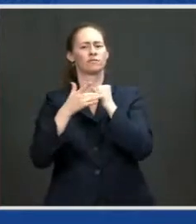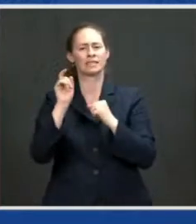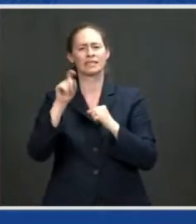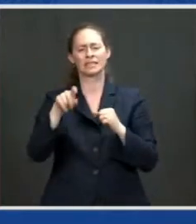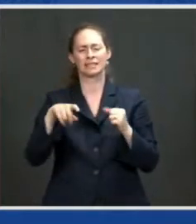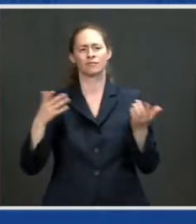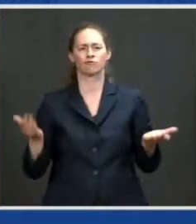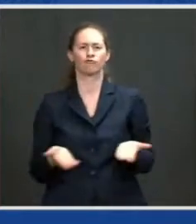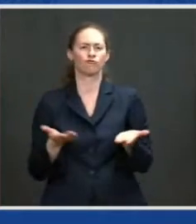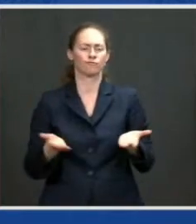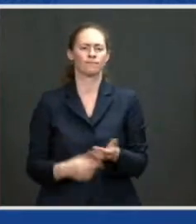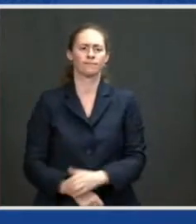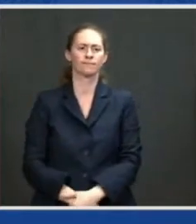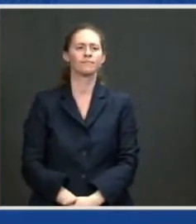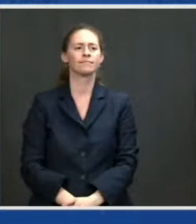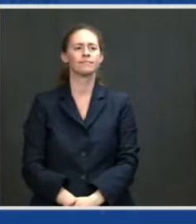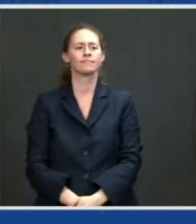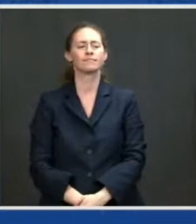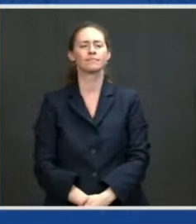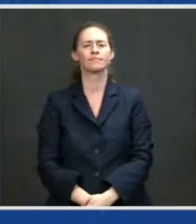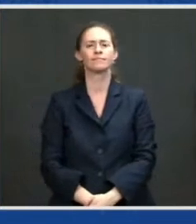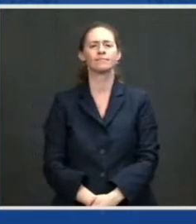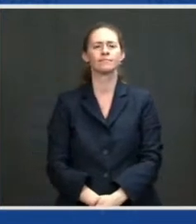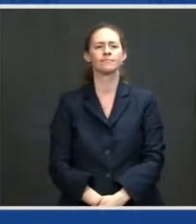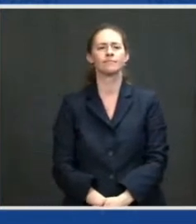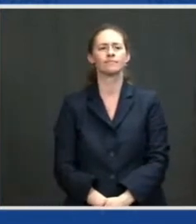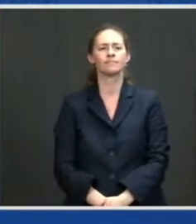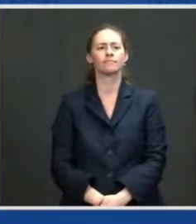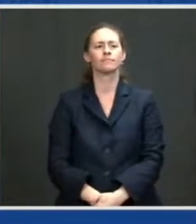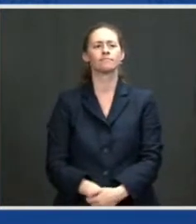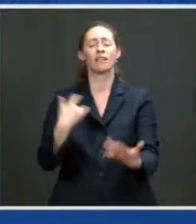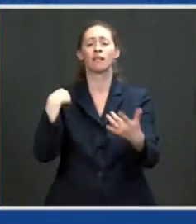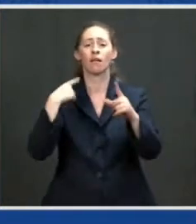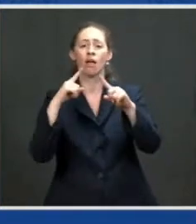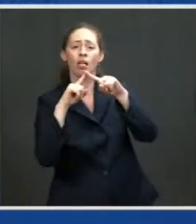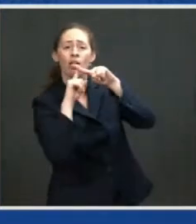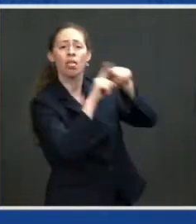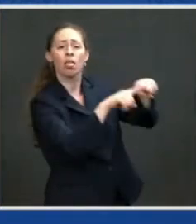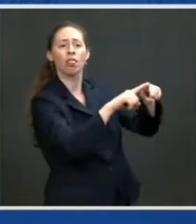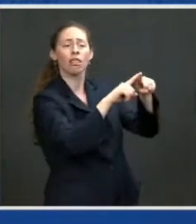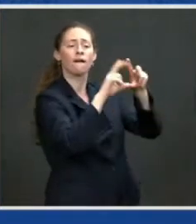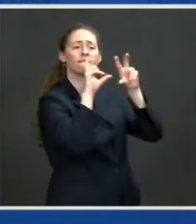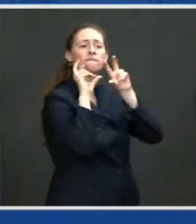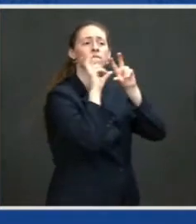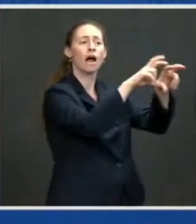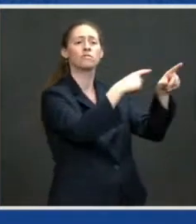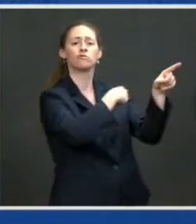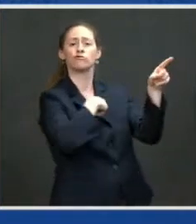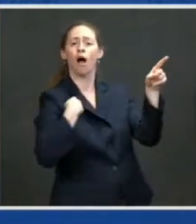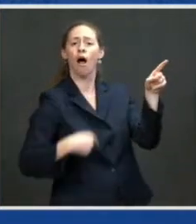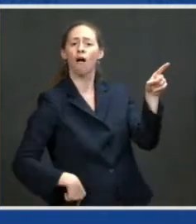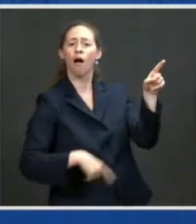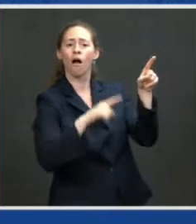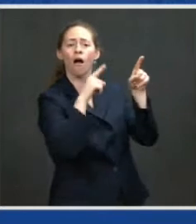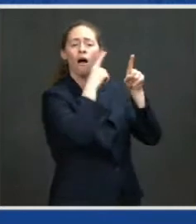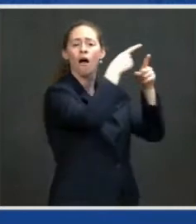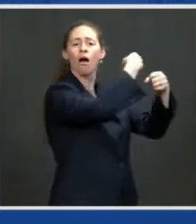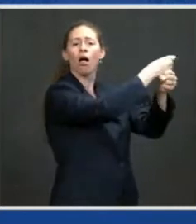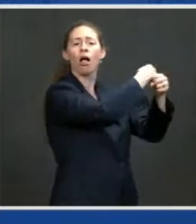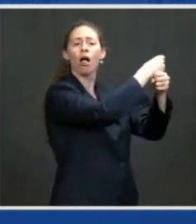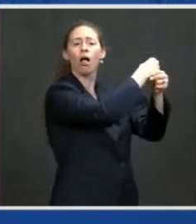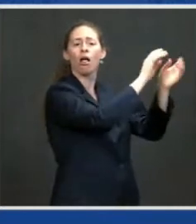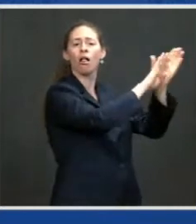market and job creation to the Chinese. They're building 20 times as many electric vehicles as we're doing